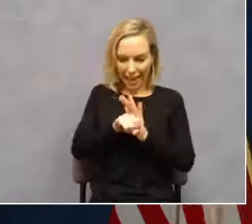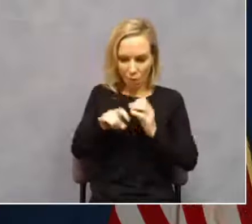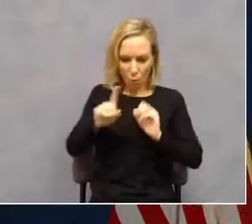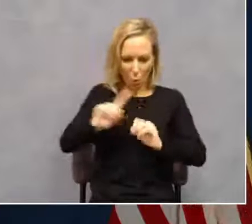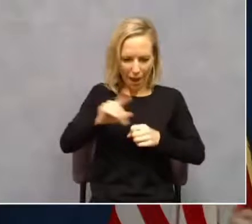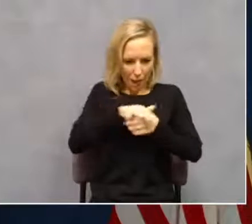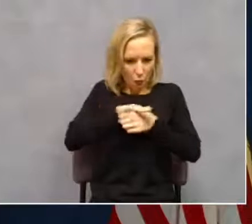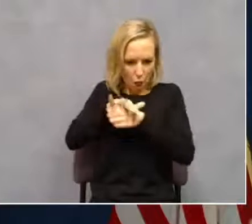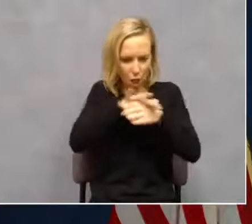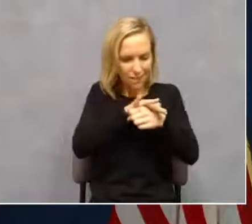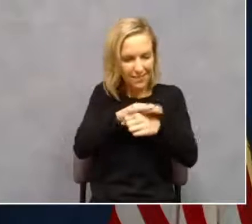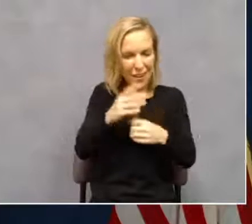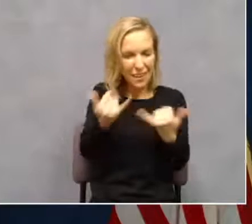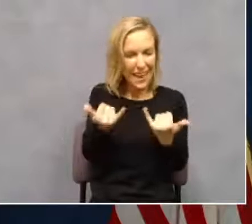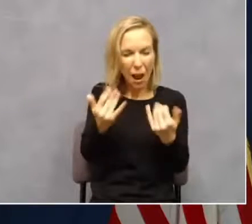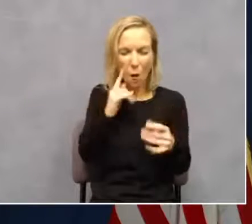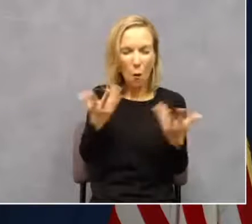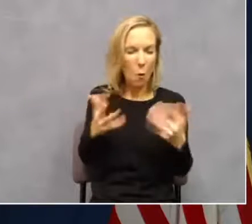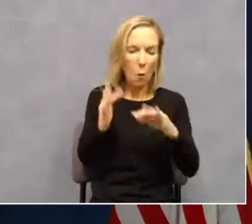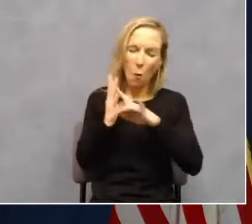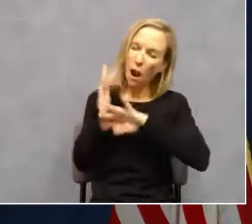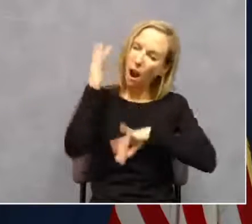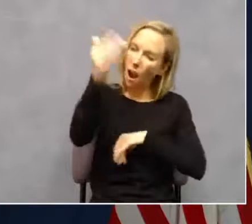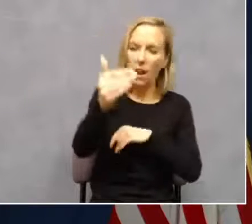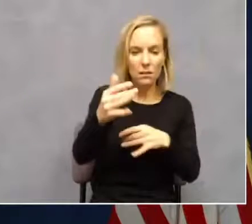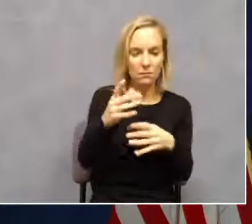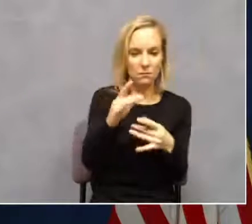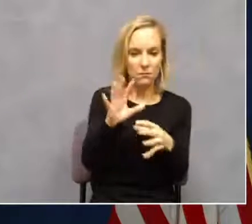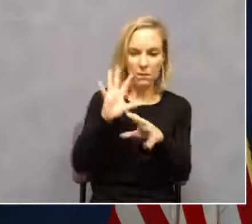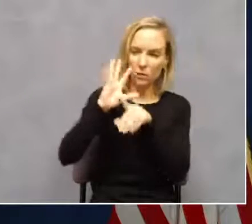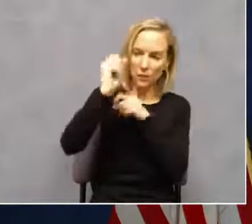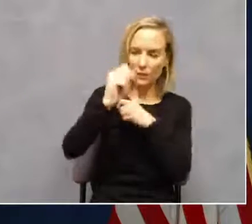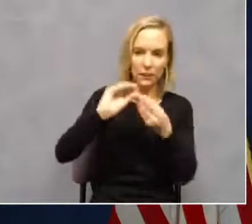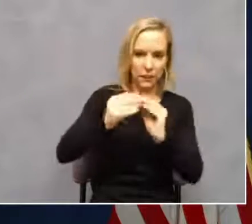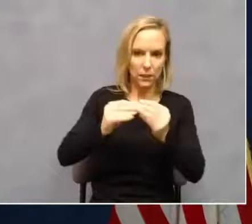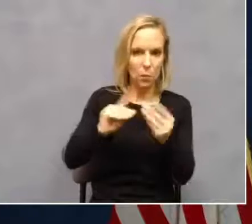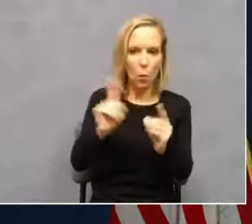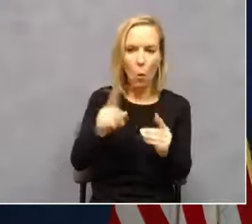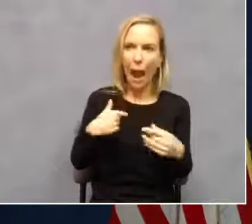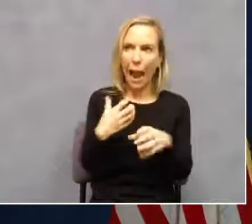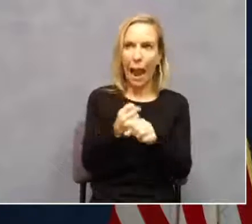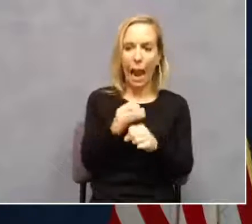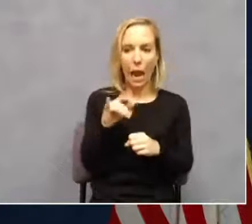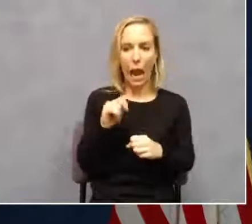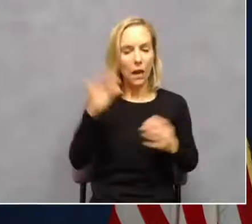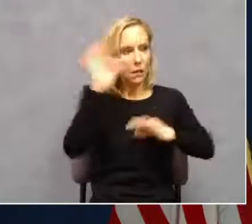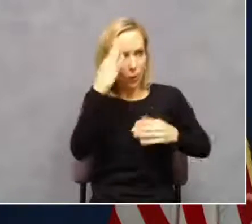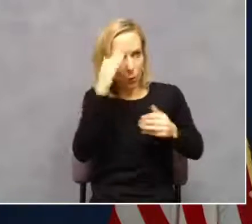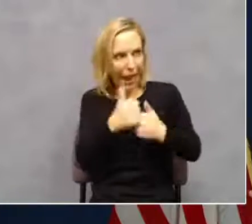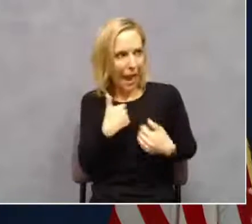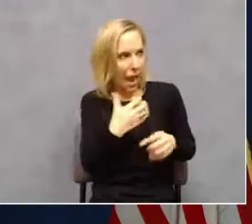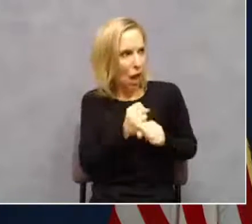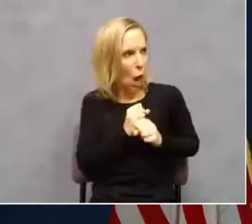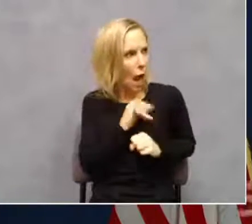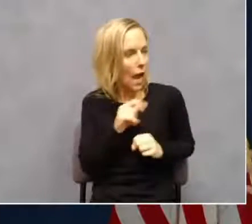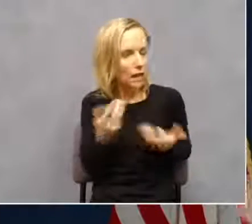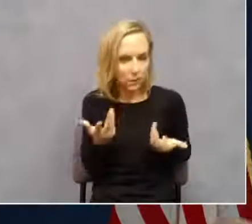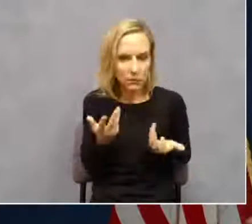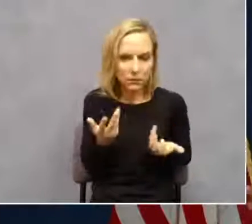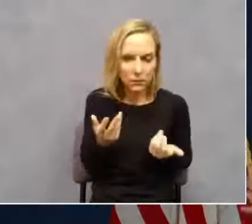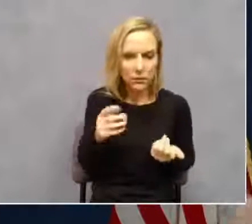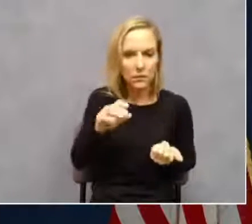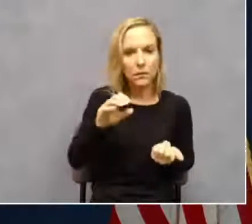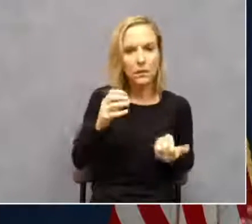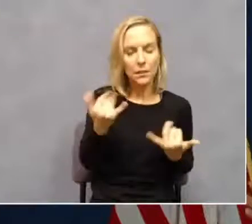who test positive right now can't tell you where they got it is becoming a bigger and bigger challenge. Now, we all recognize, though, that